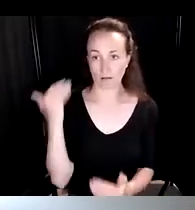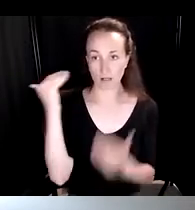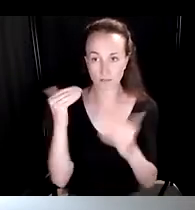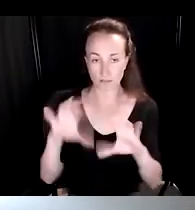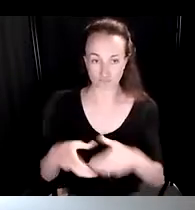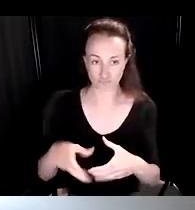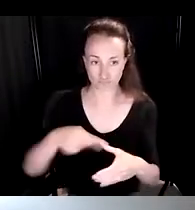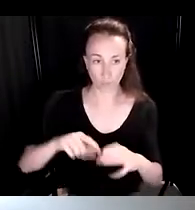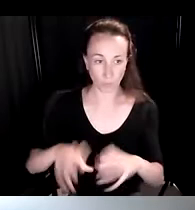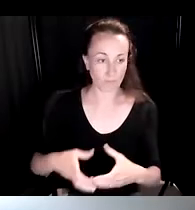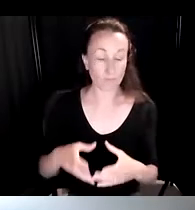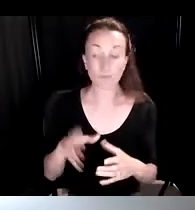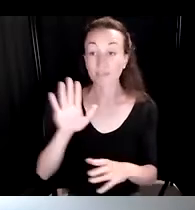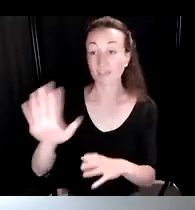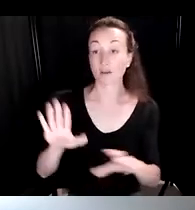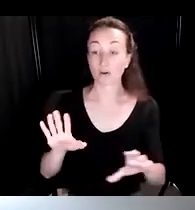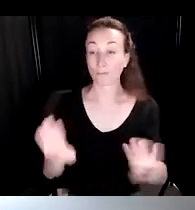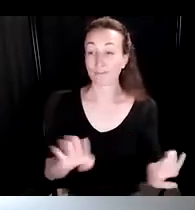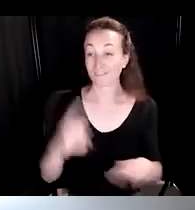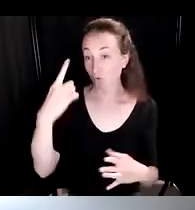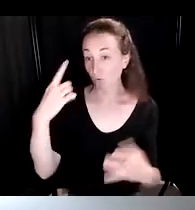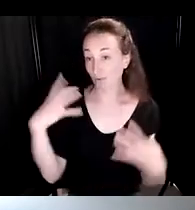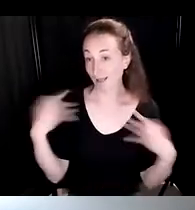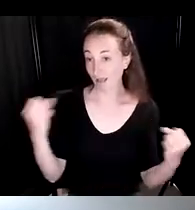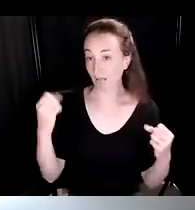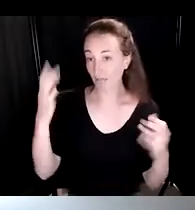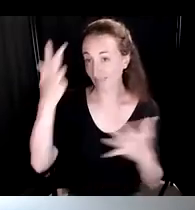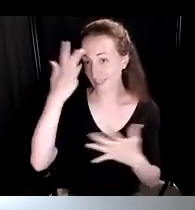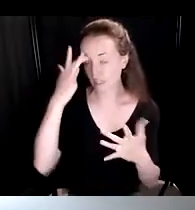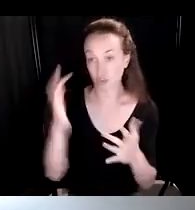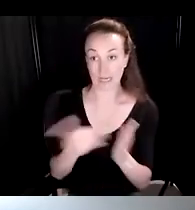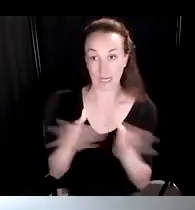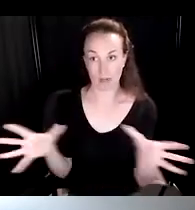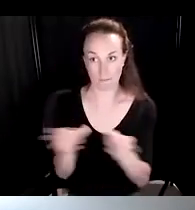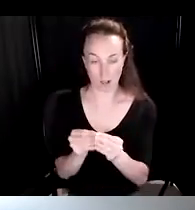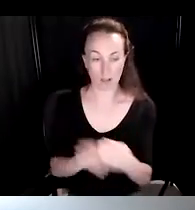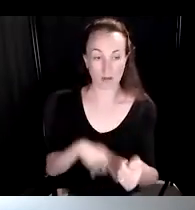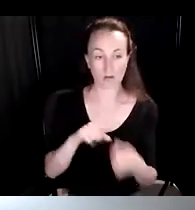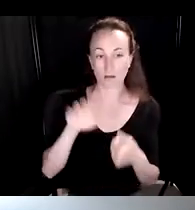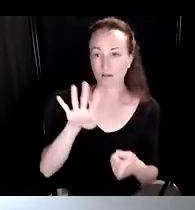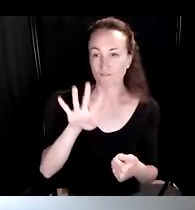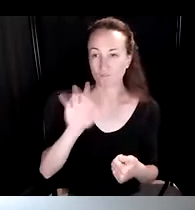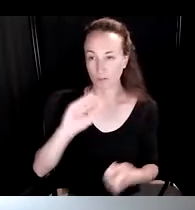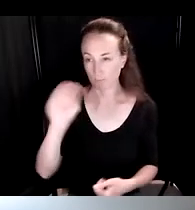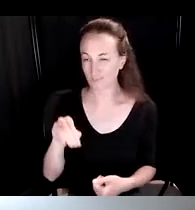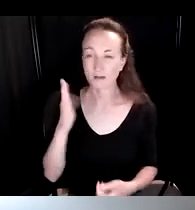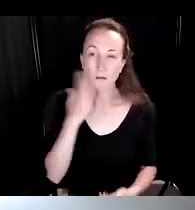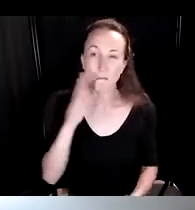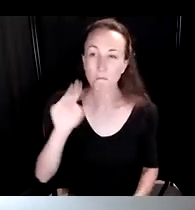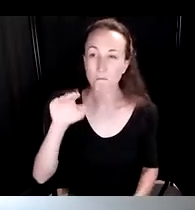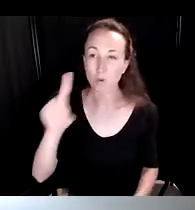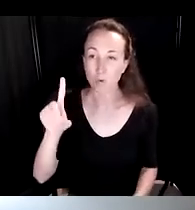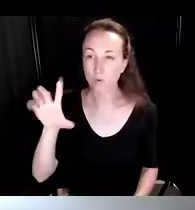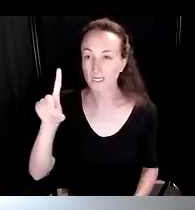their behavioral health conditions, again, combined, about 40% of them have some sort of mood disorder, like